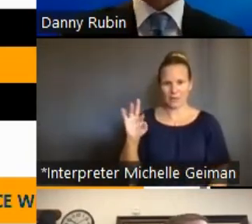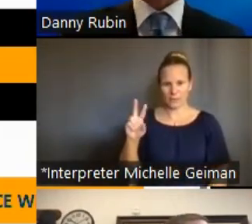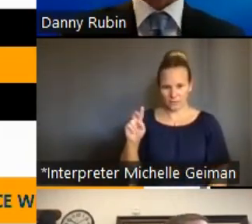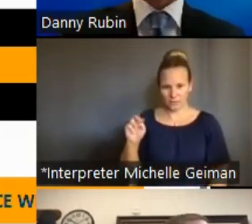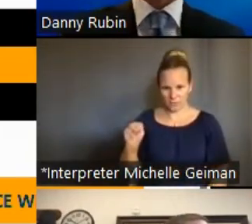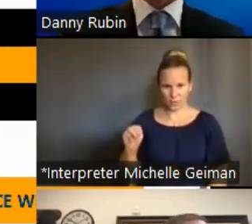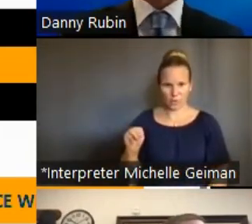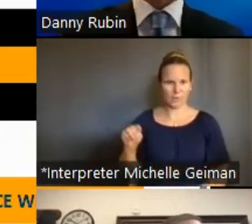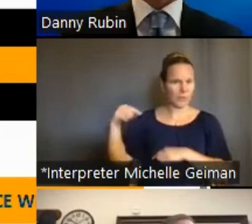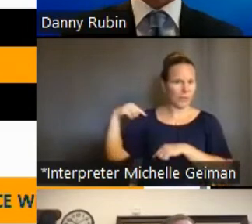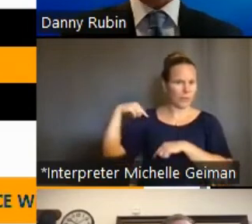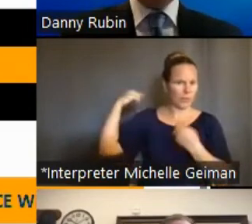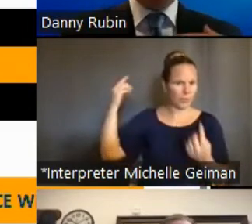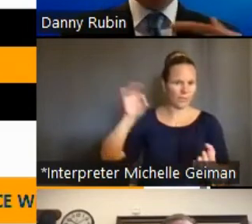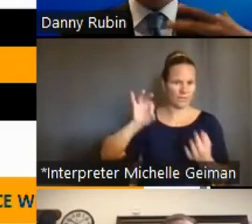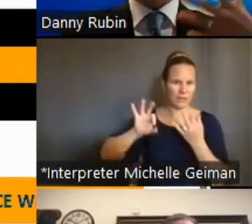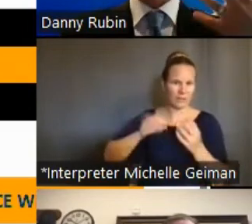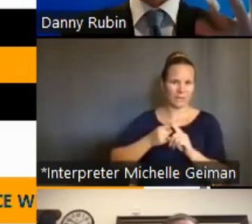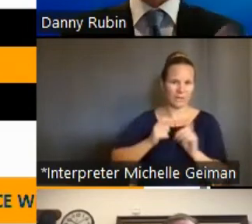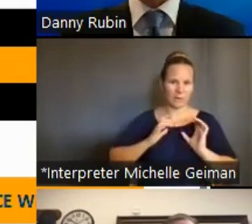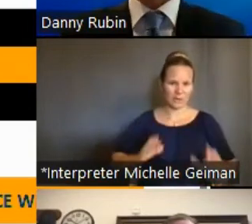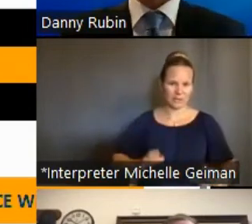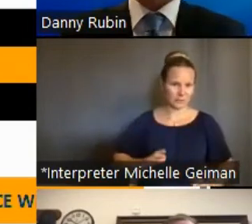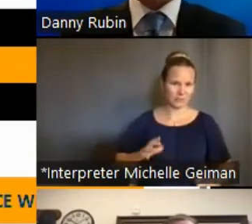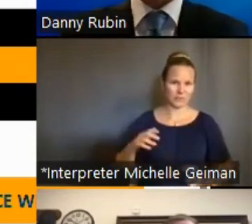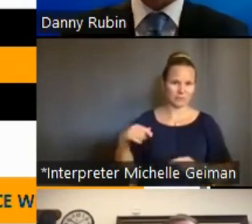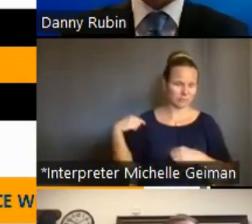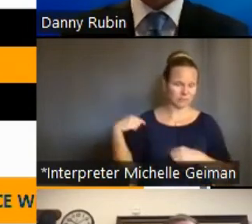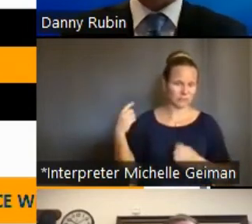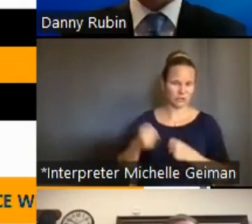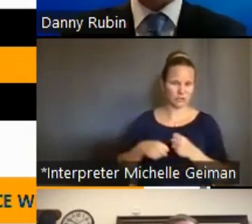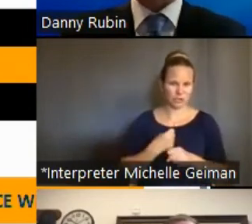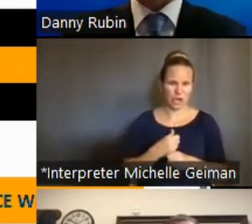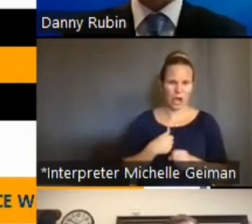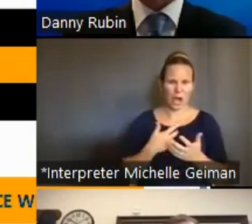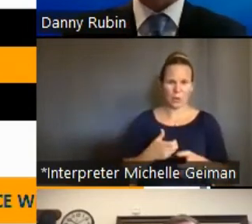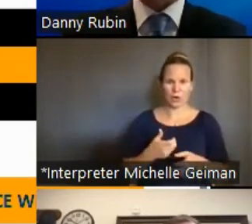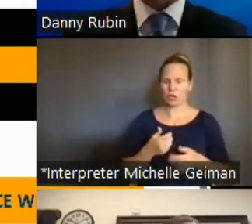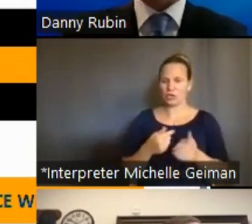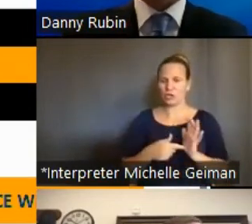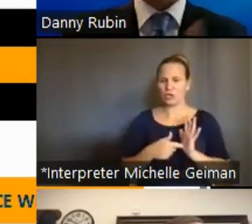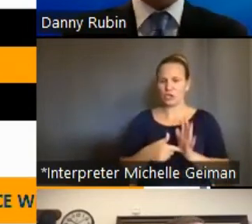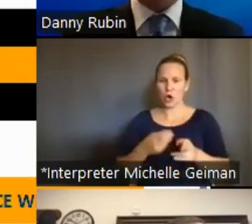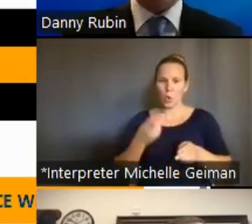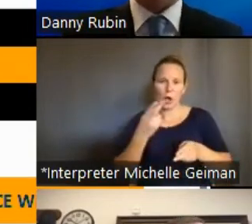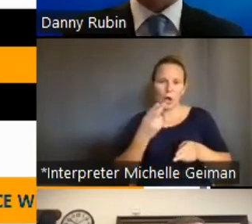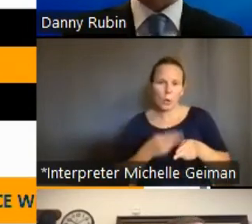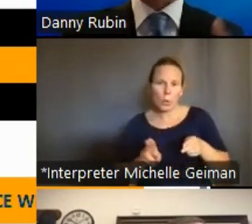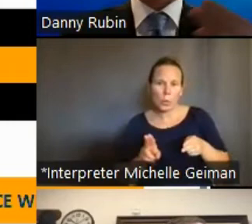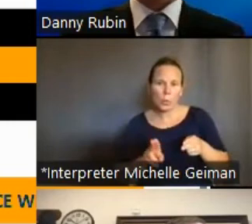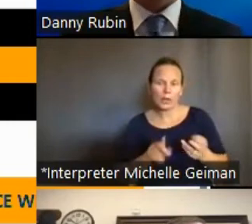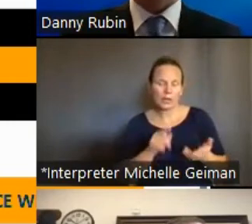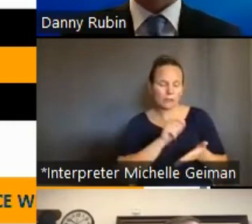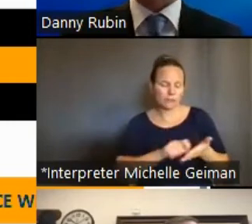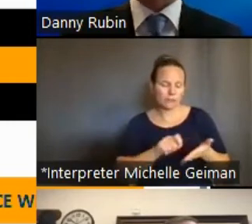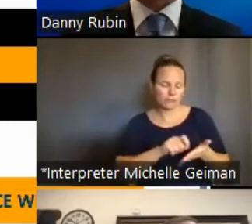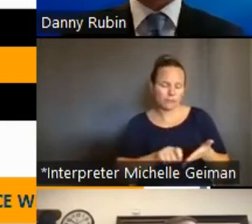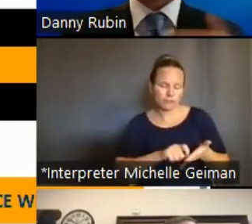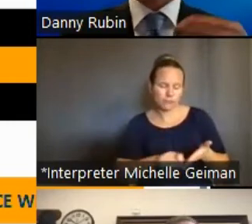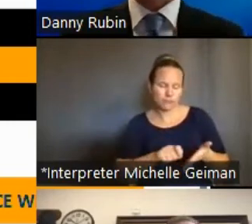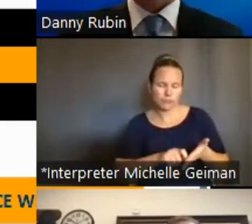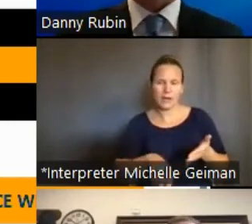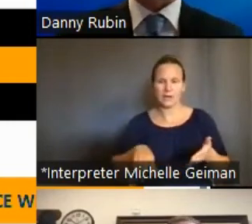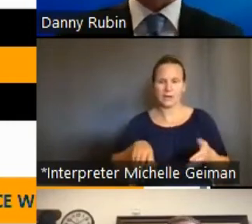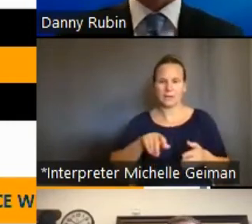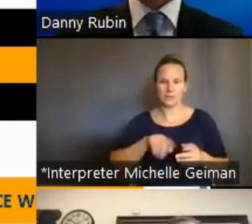couple of years. And so I'd like to show a quick writing assignment inside the platform. We're teaching email etiquette, phone